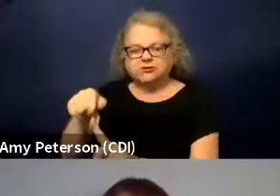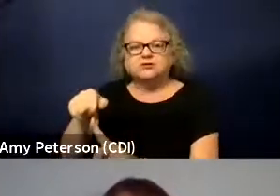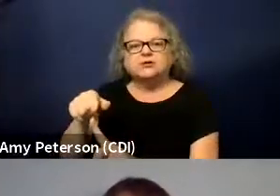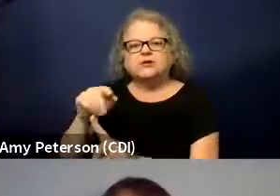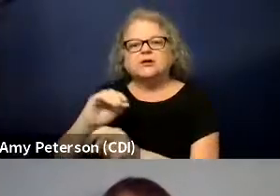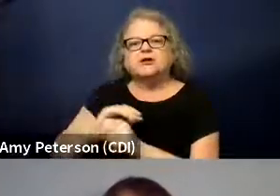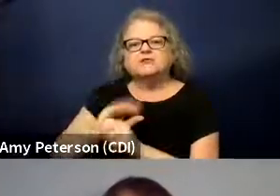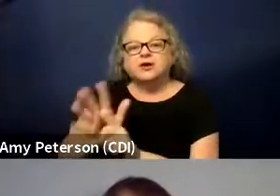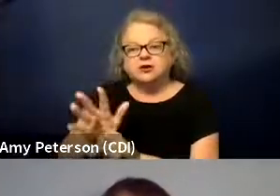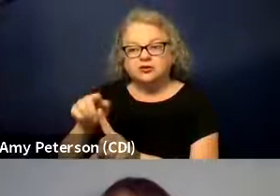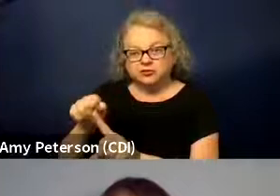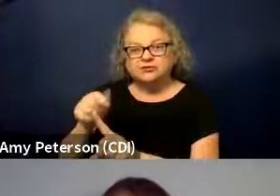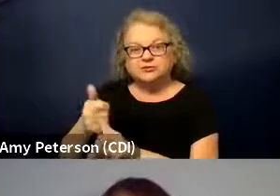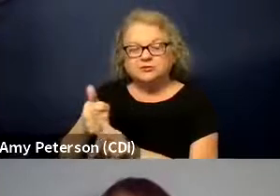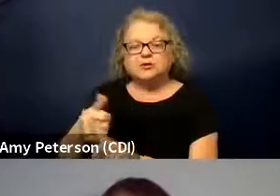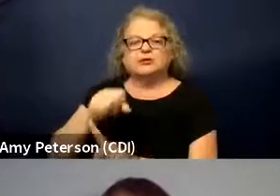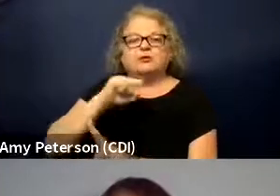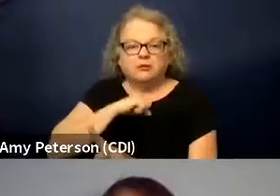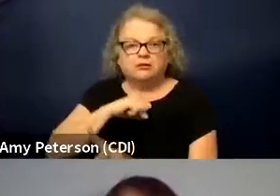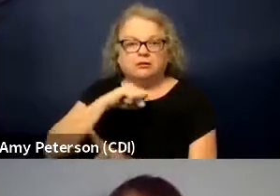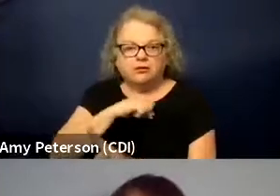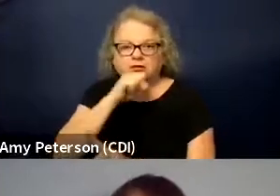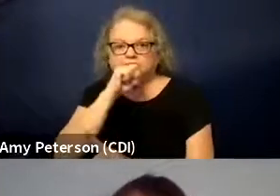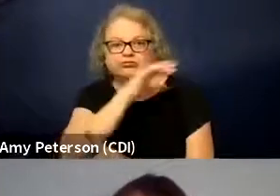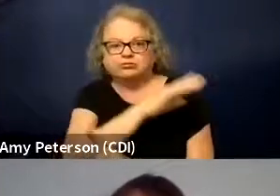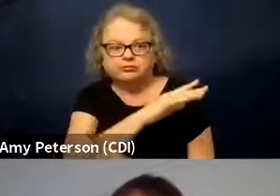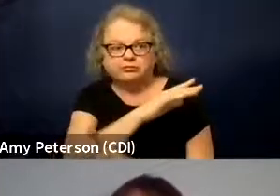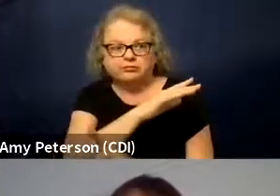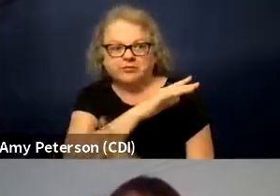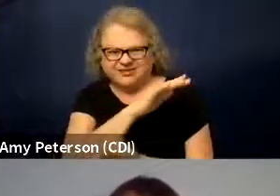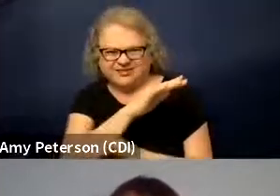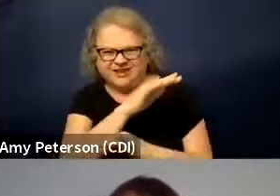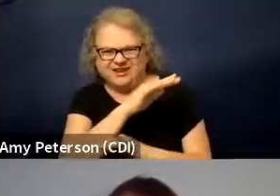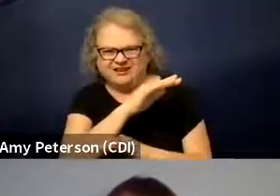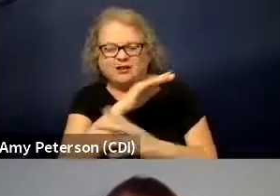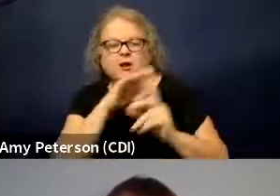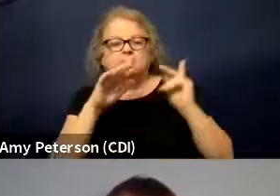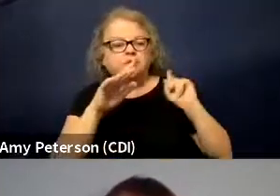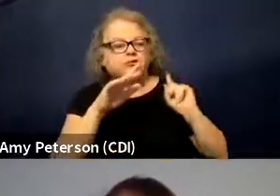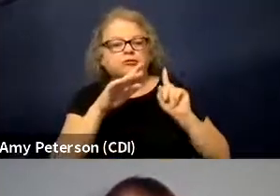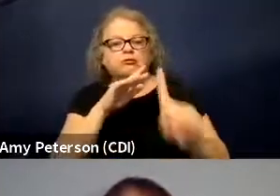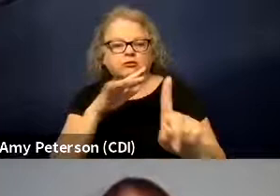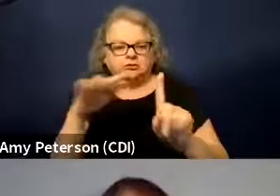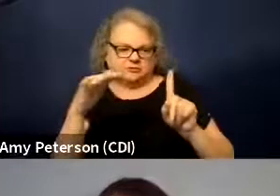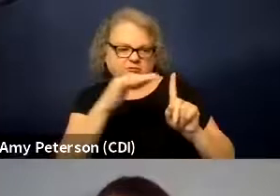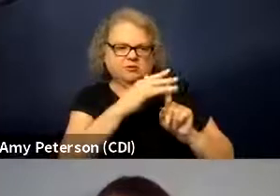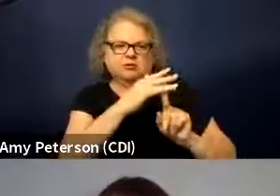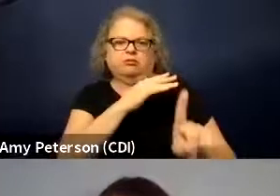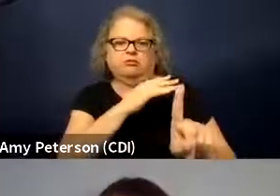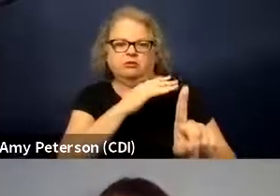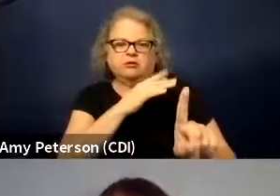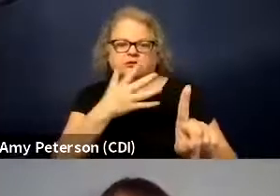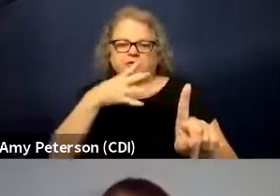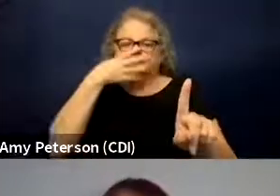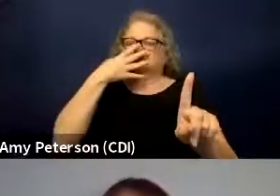breathe in some of those virus particles. The virus gets into your respiratory system. If you're